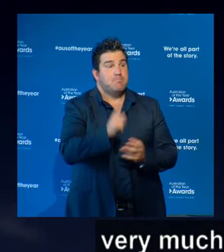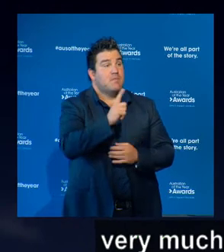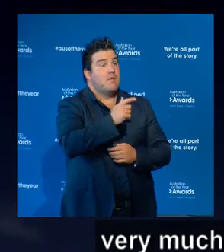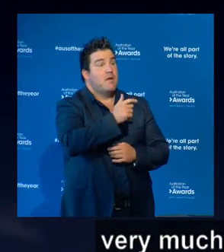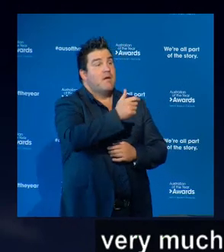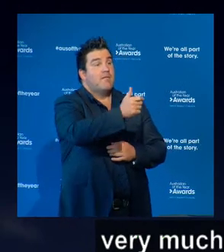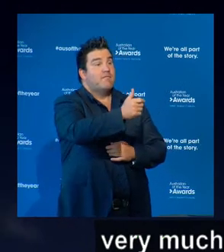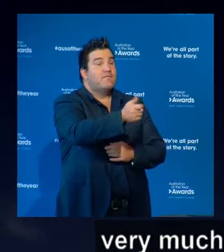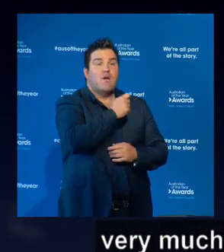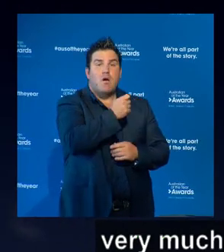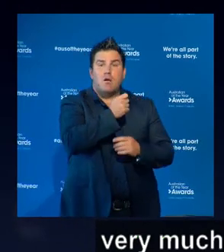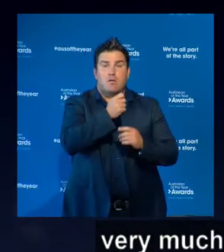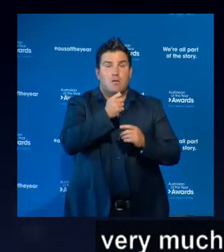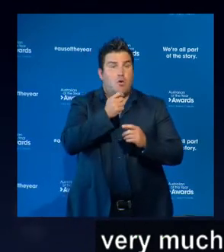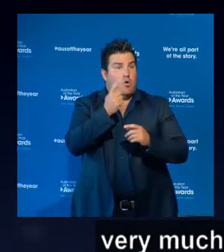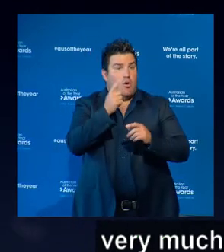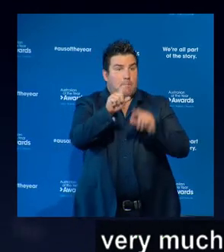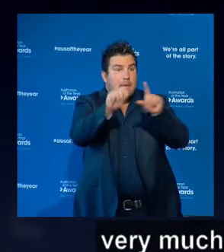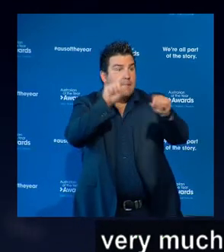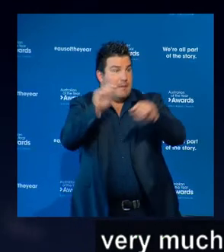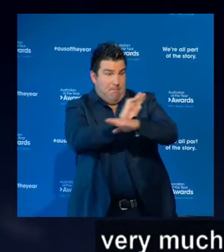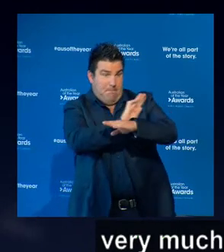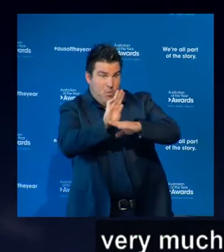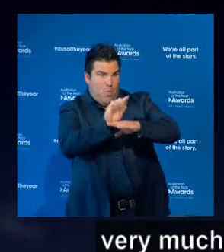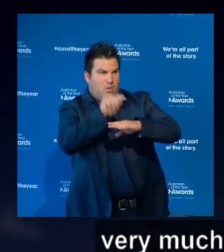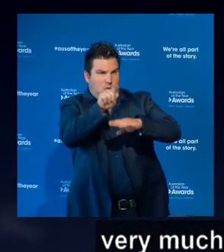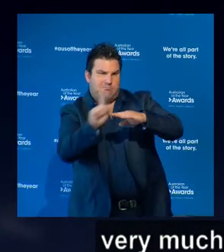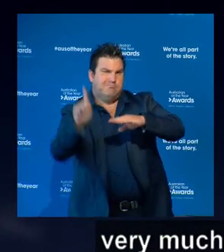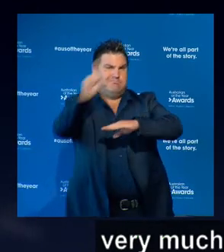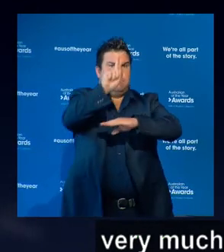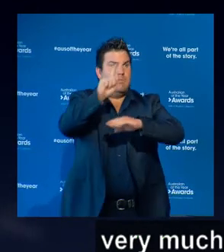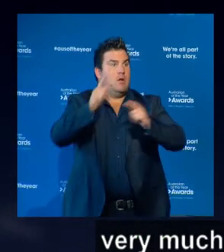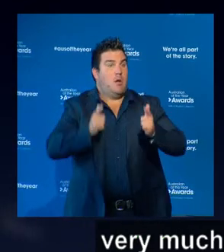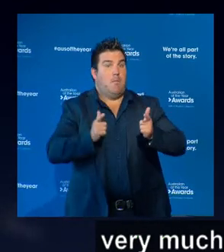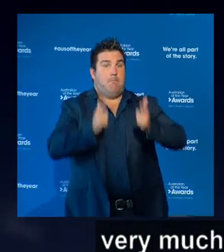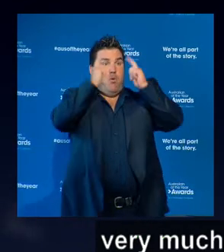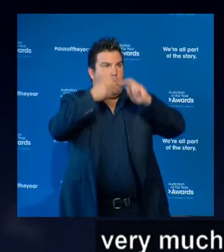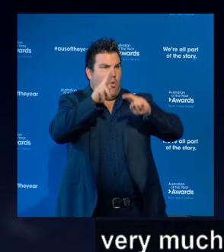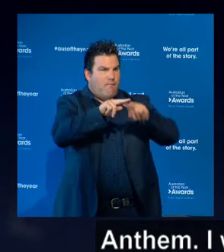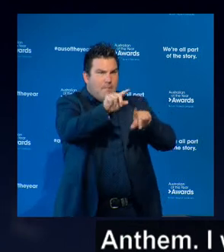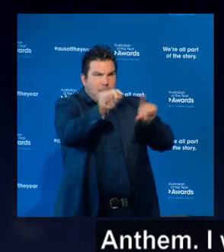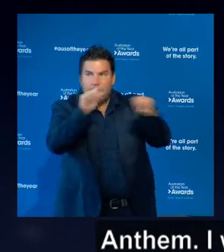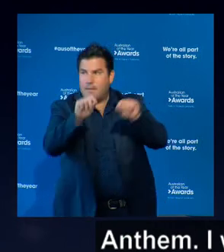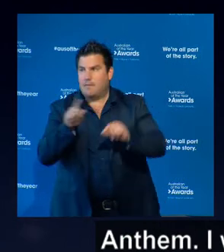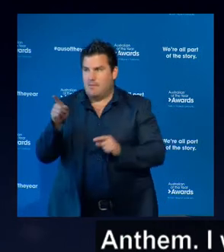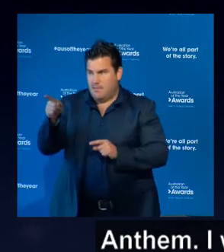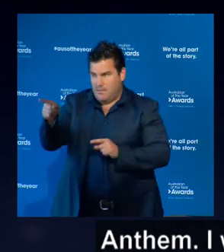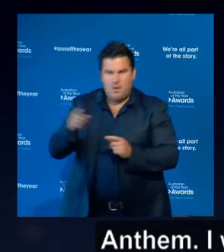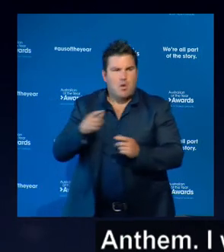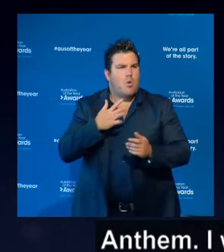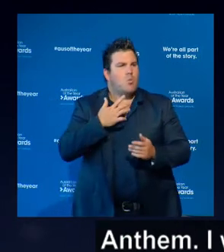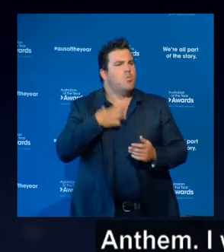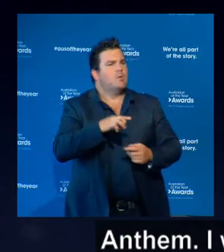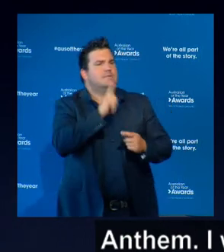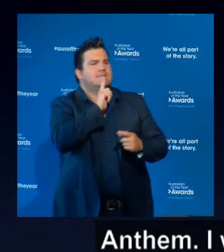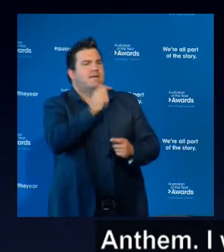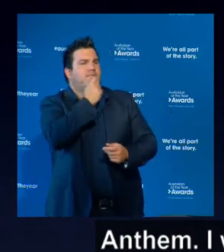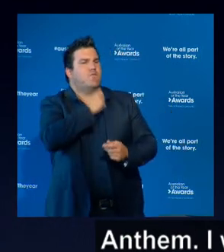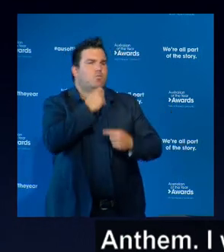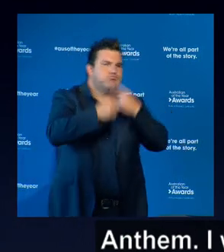ACT Selection Panel Chair, Professor Tom Kalmer, to say a few words, give his best wishes to our nominees this